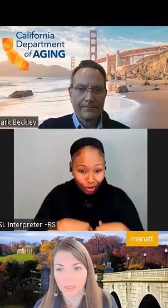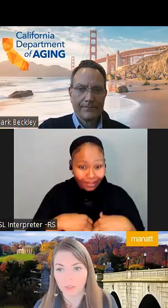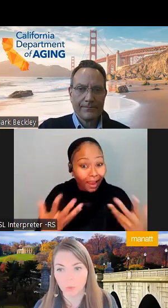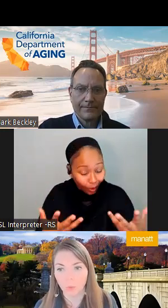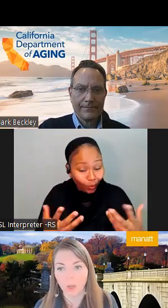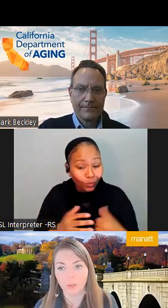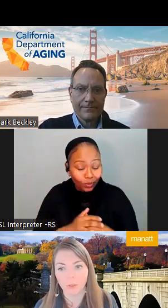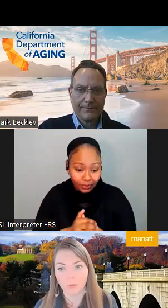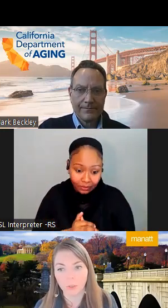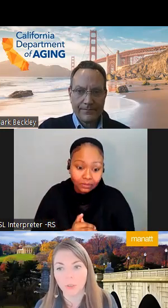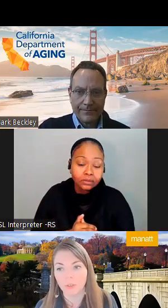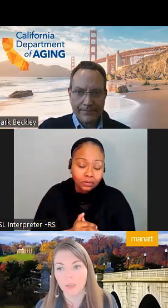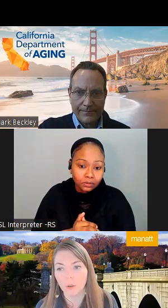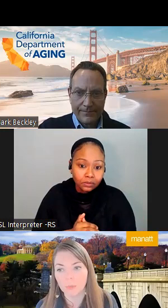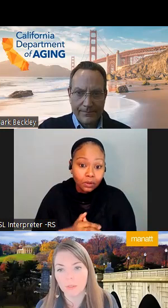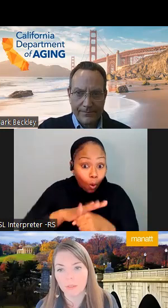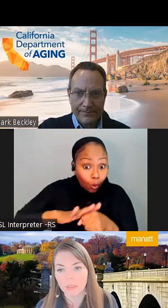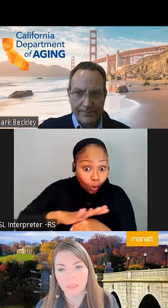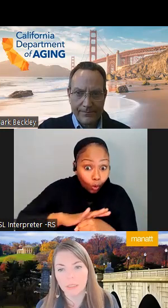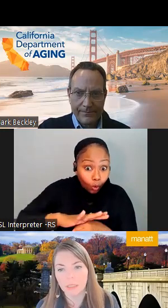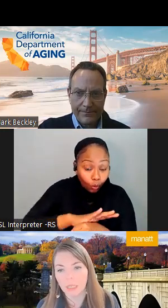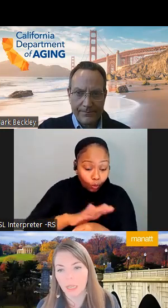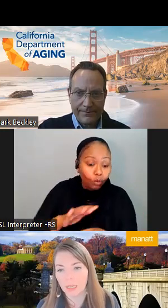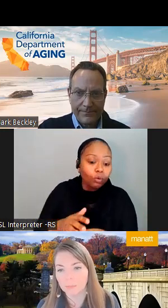emergencies can be limited to one or a few nursing homes.